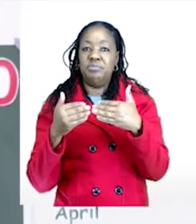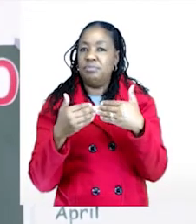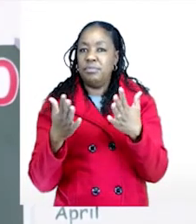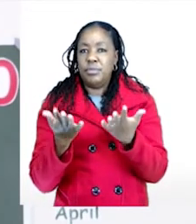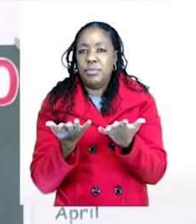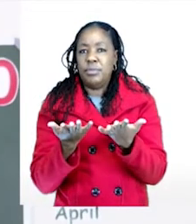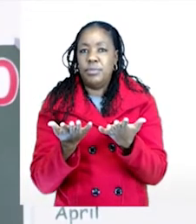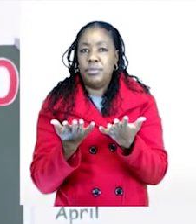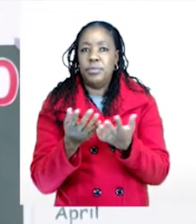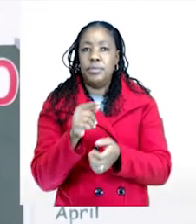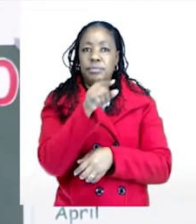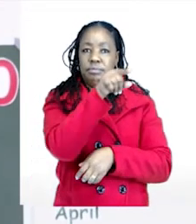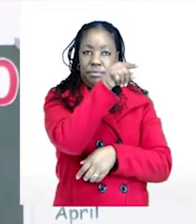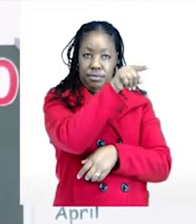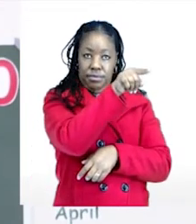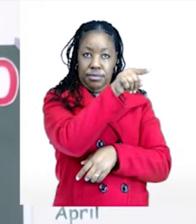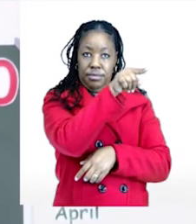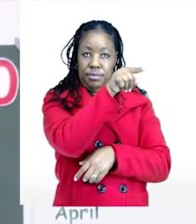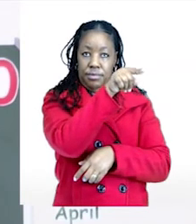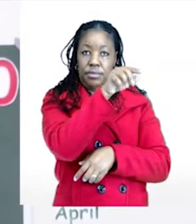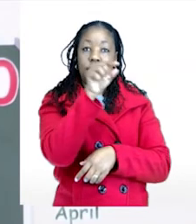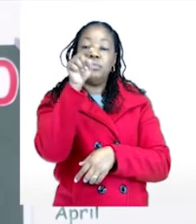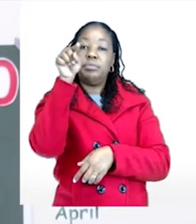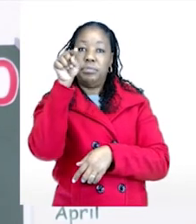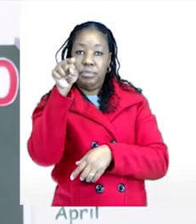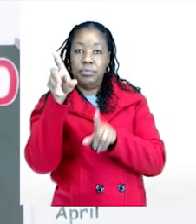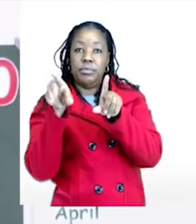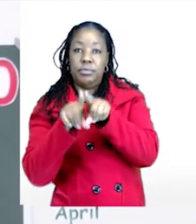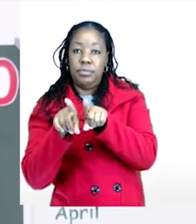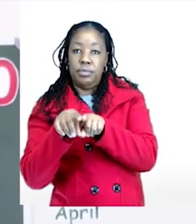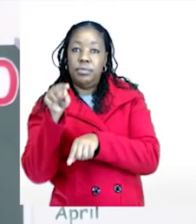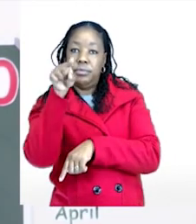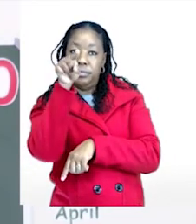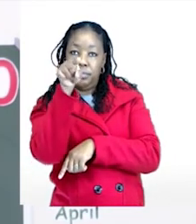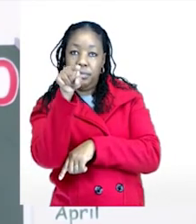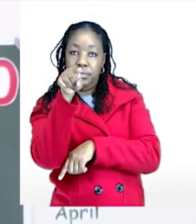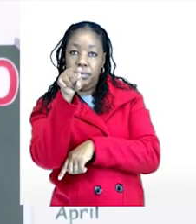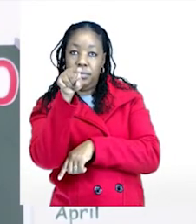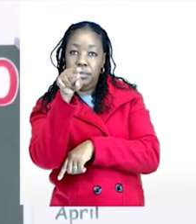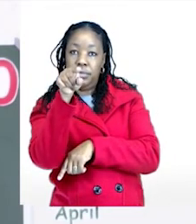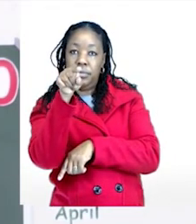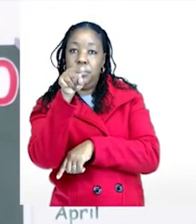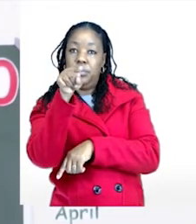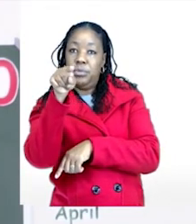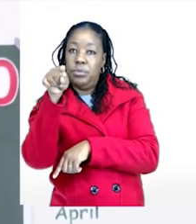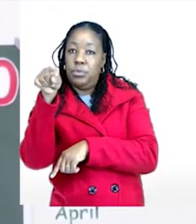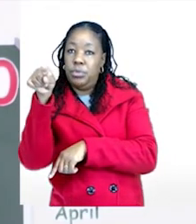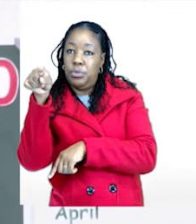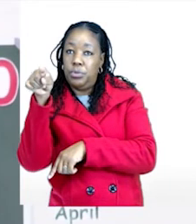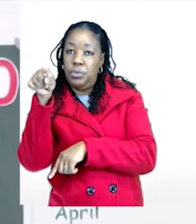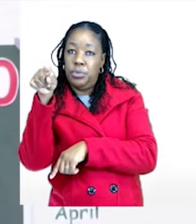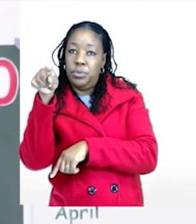on this one, so our first dot is right here. I will do it with you as I am going to demonstrate. We